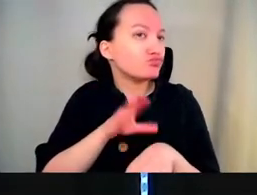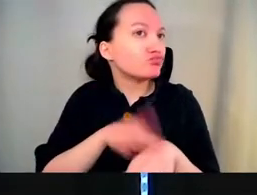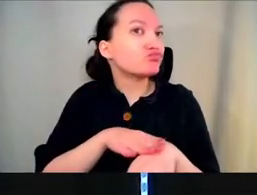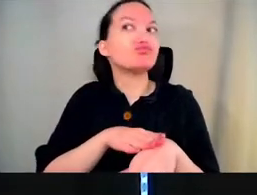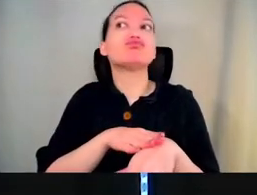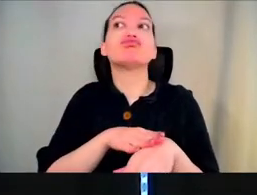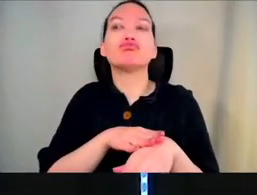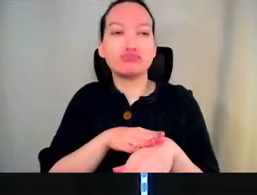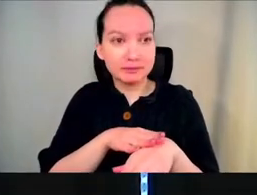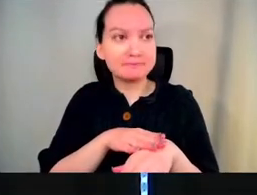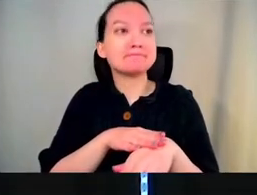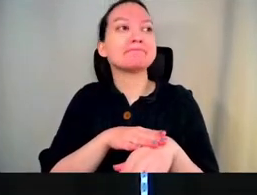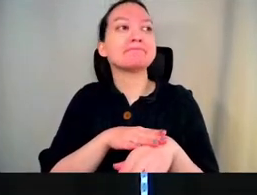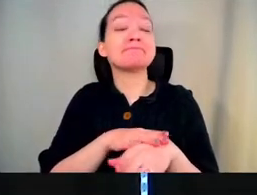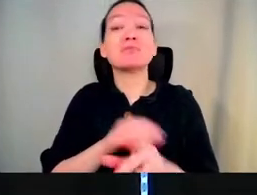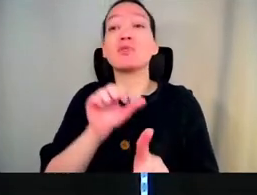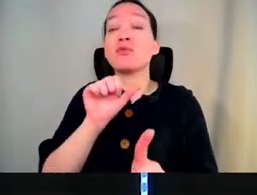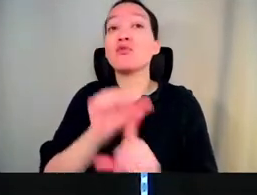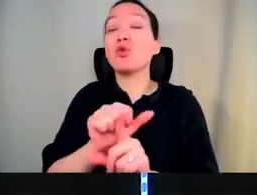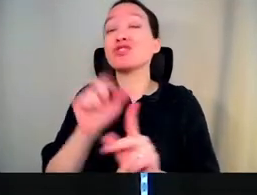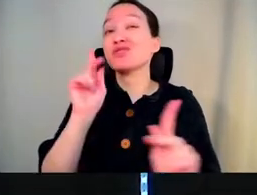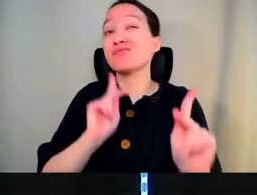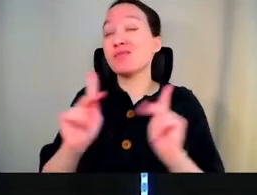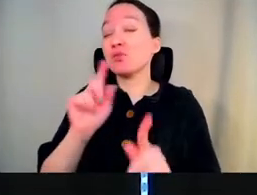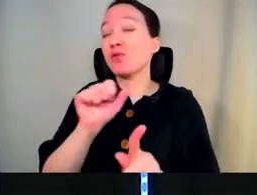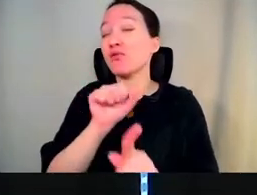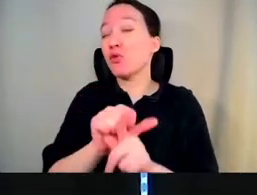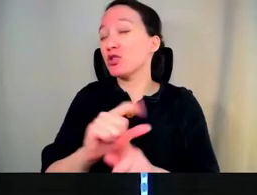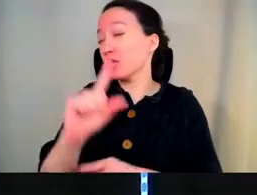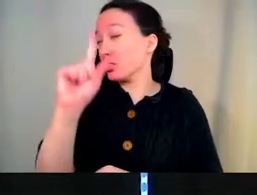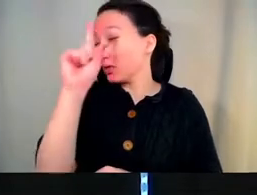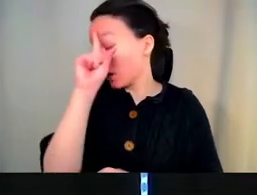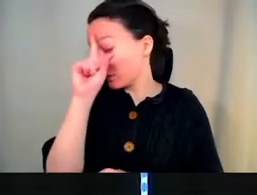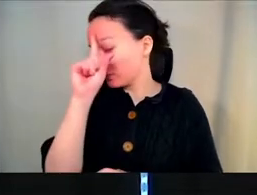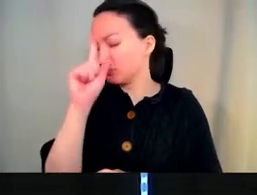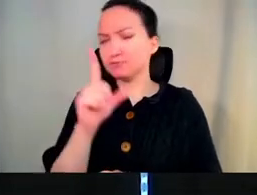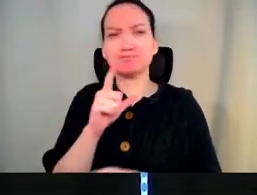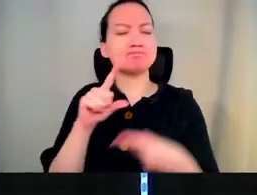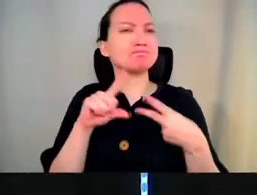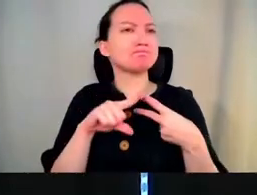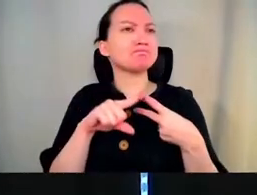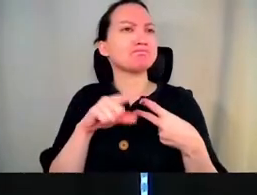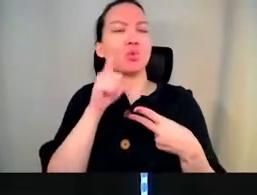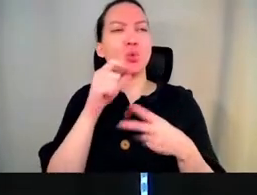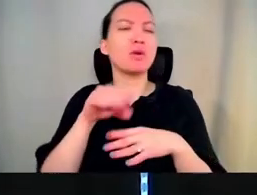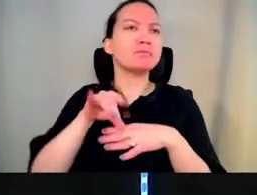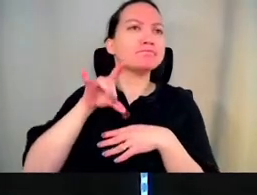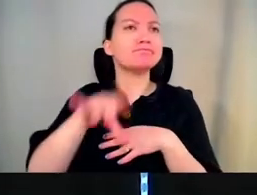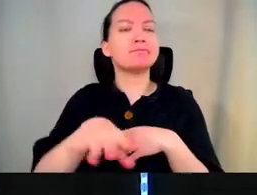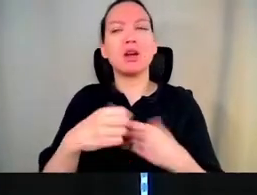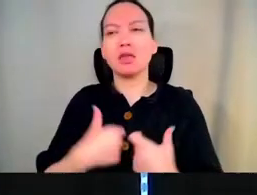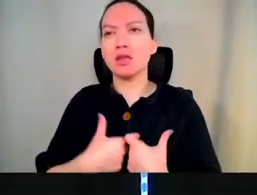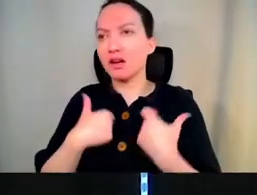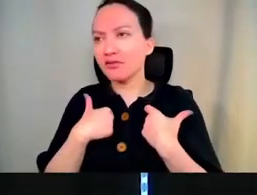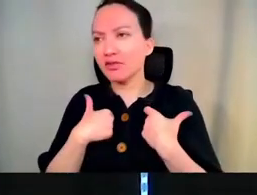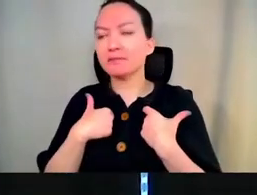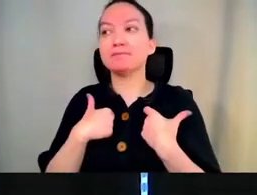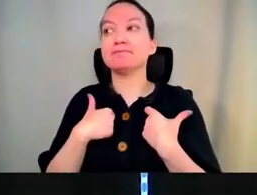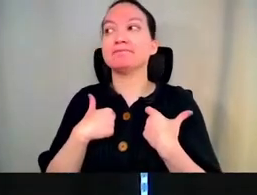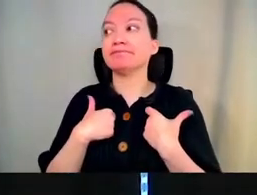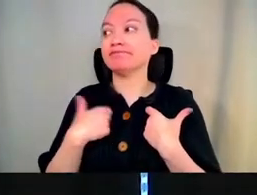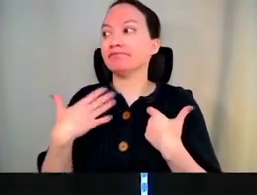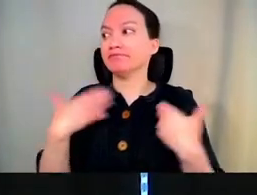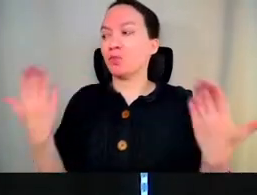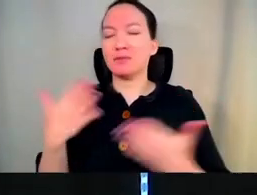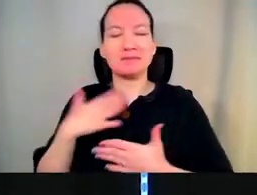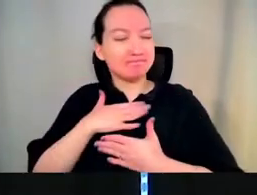beware foolish people and foolish thoughts. Who do we allow to have input into our lives? What do we